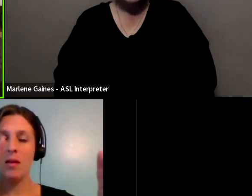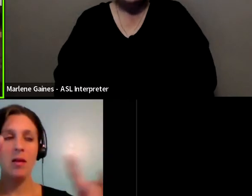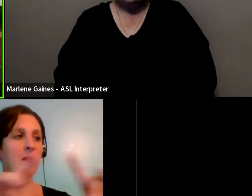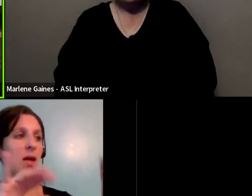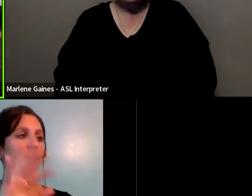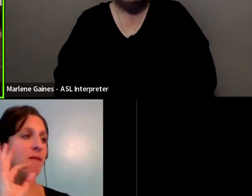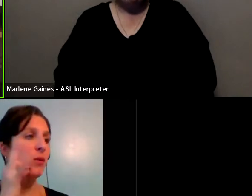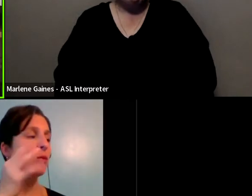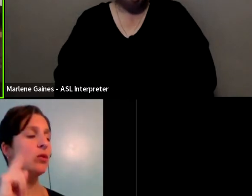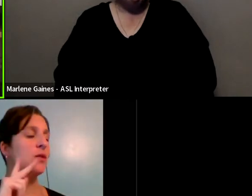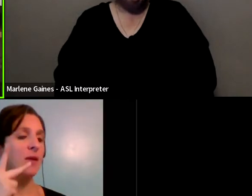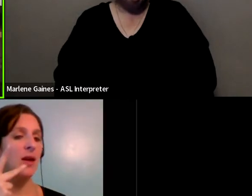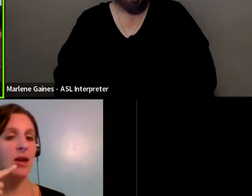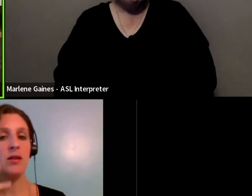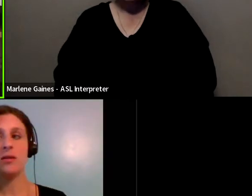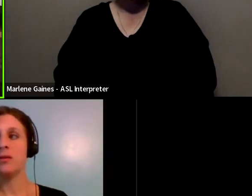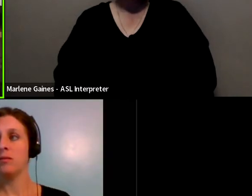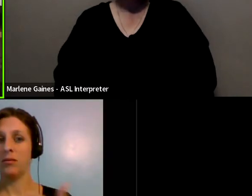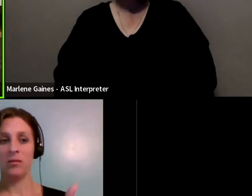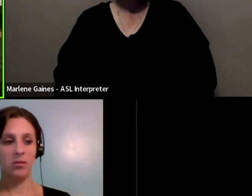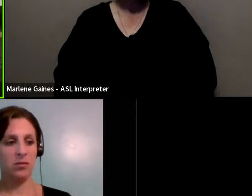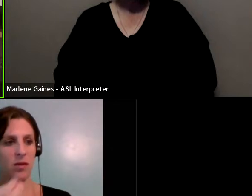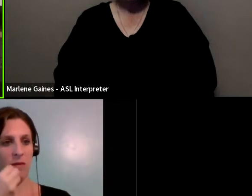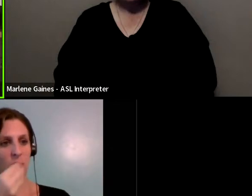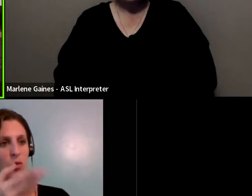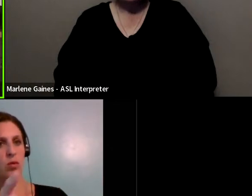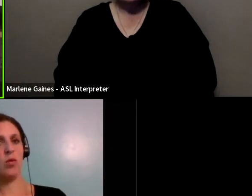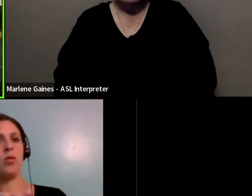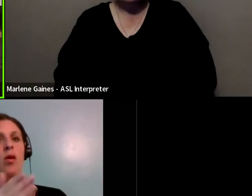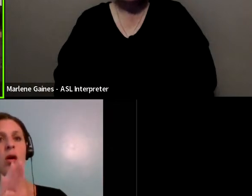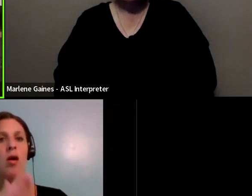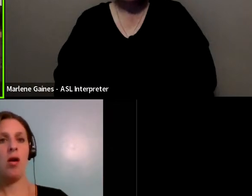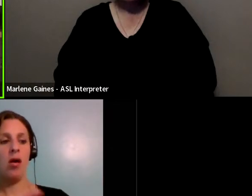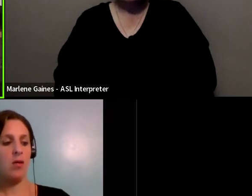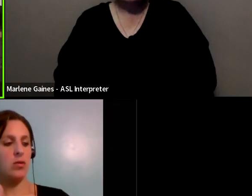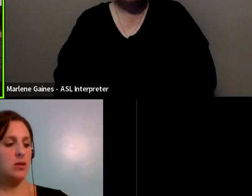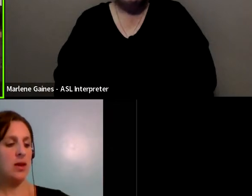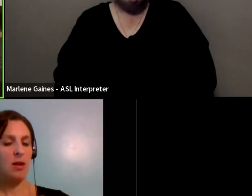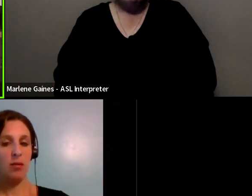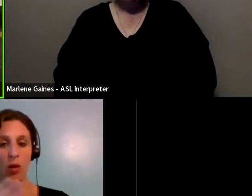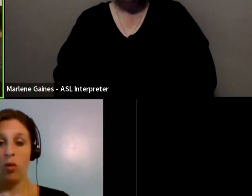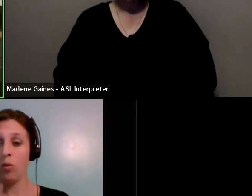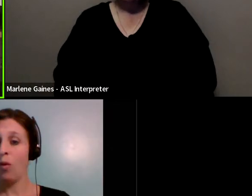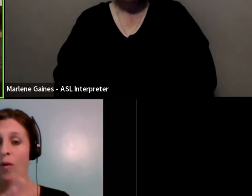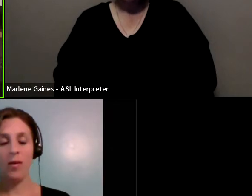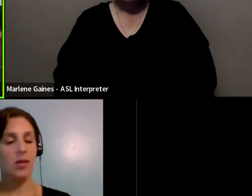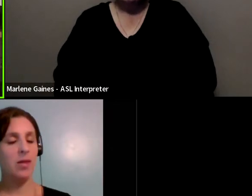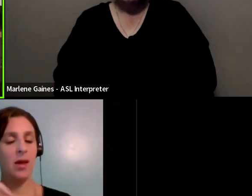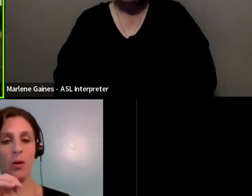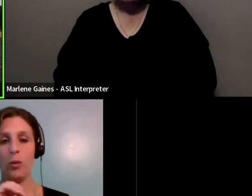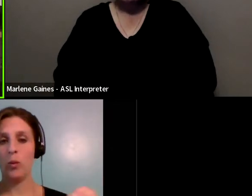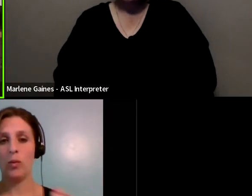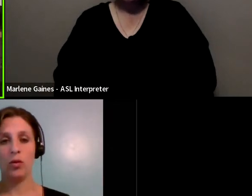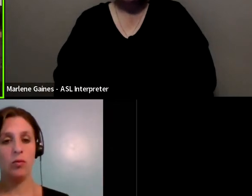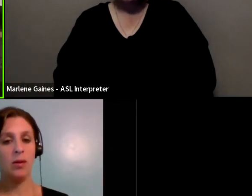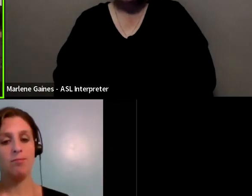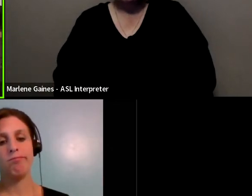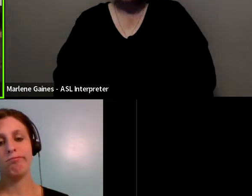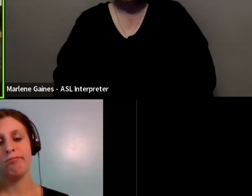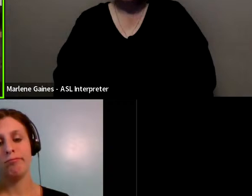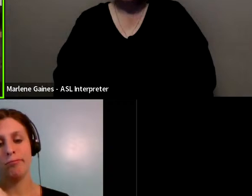vegetables, getting food on our tables through COVID as well. They didn't take a break. They kept working. And